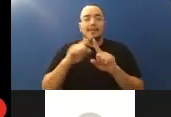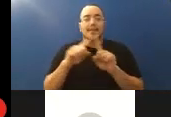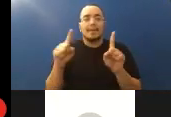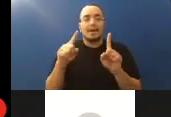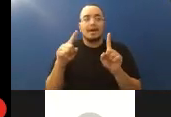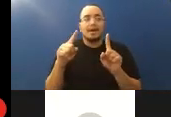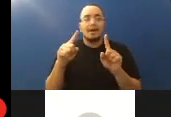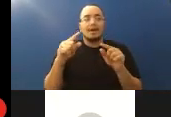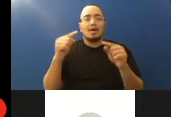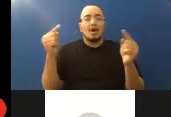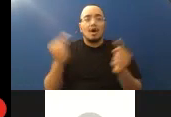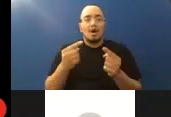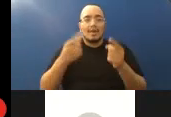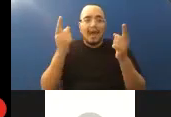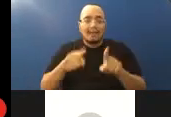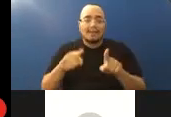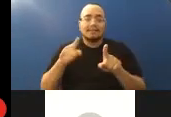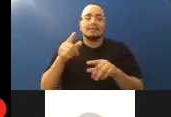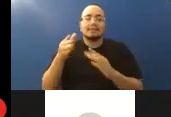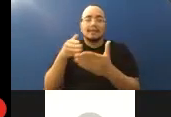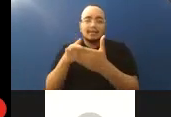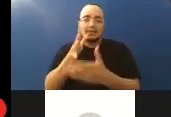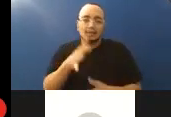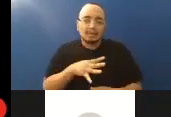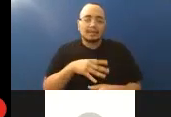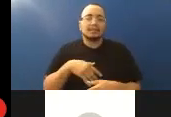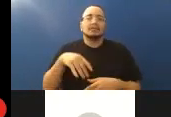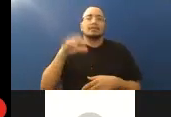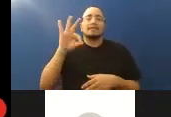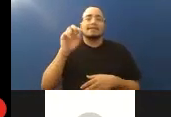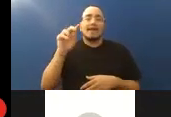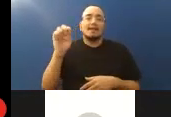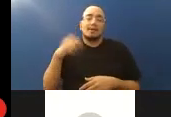to them people slip out of our fingers.